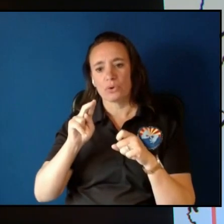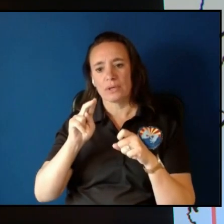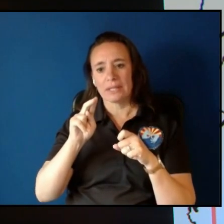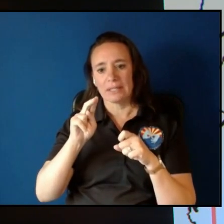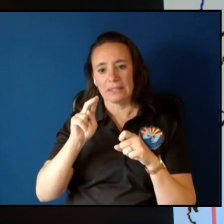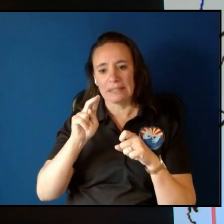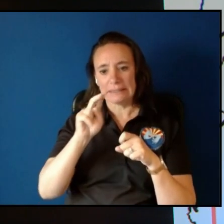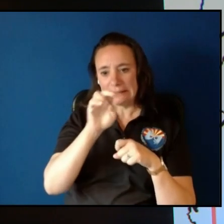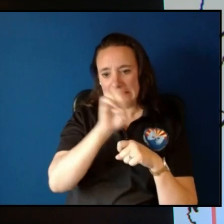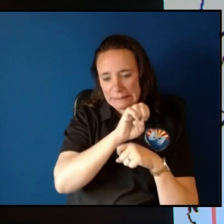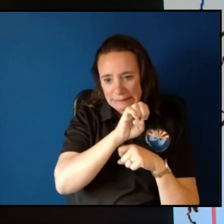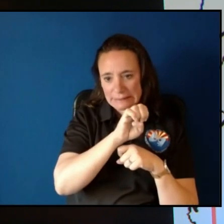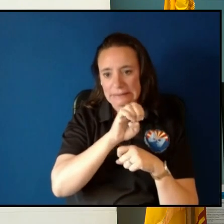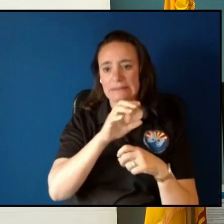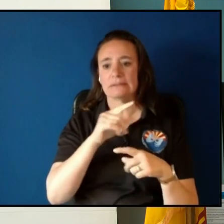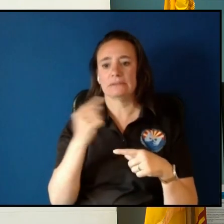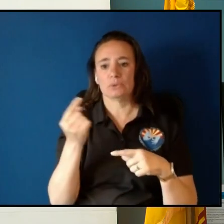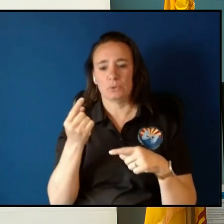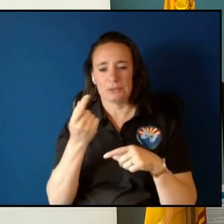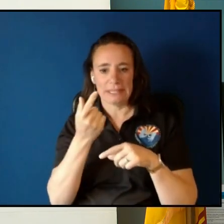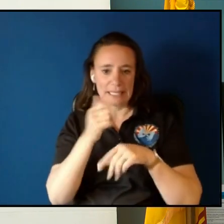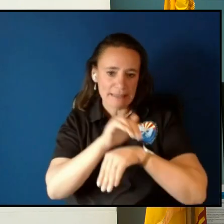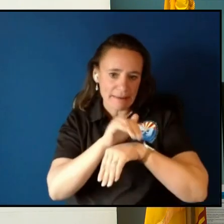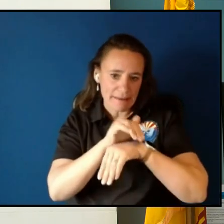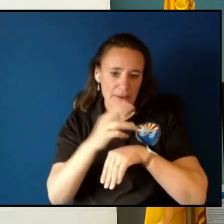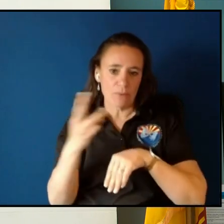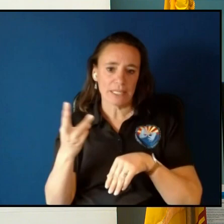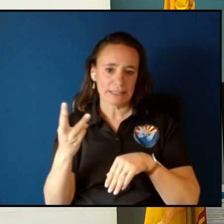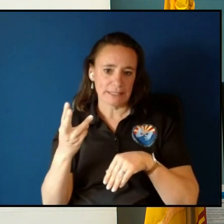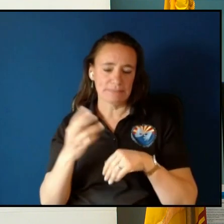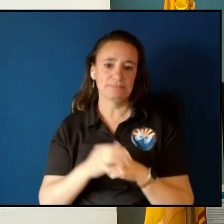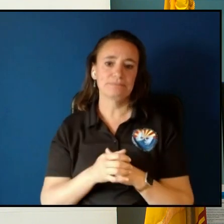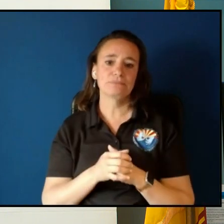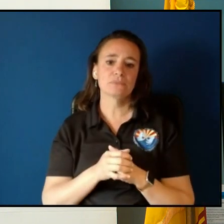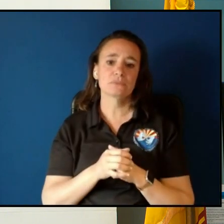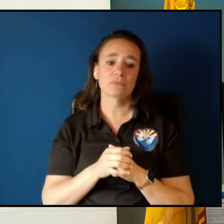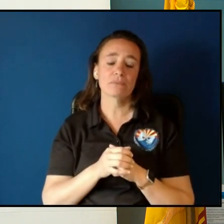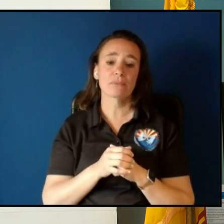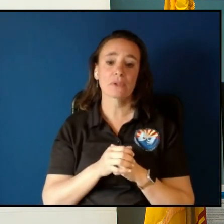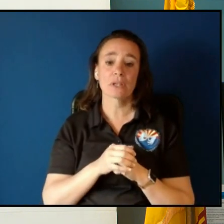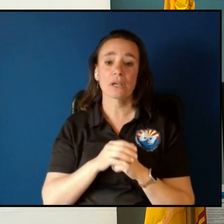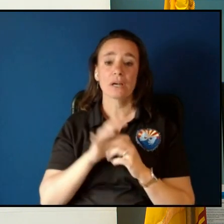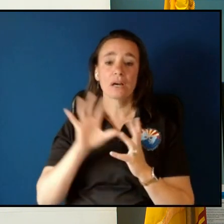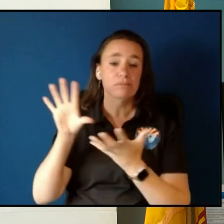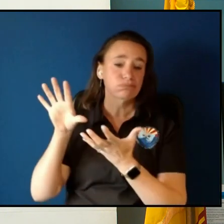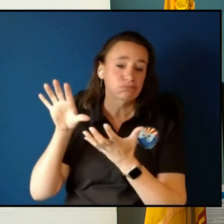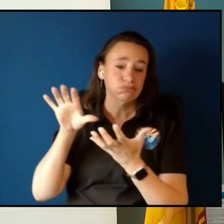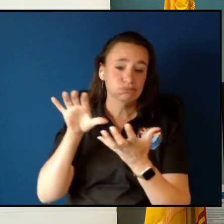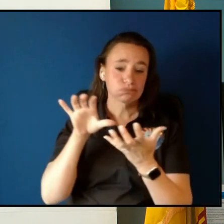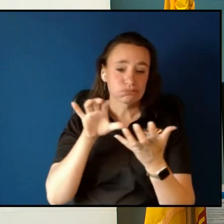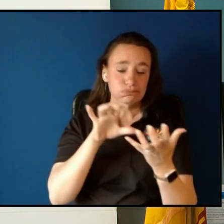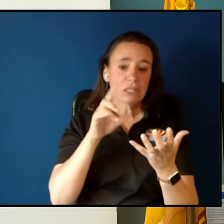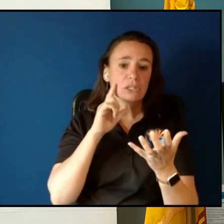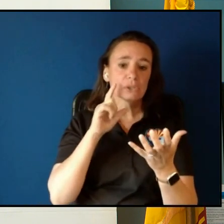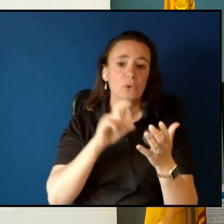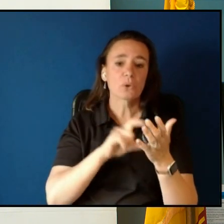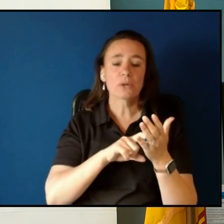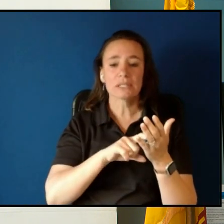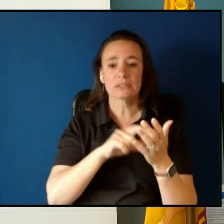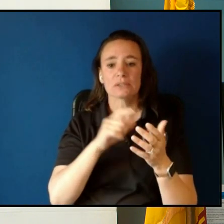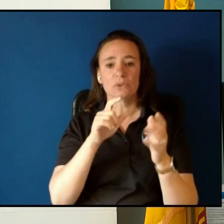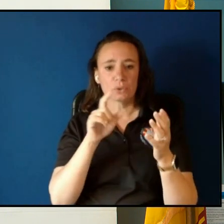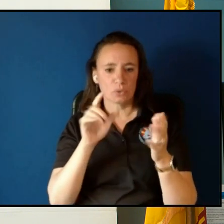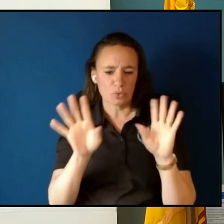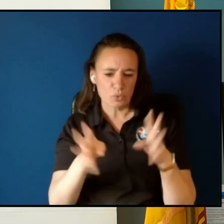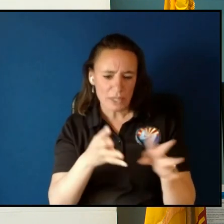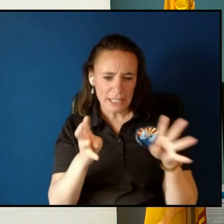into Wednesday. As it moves in, we'll start to see some of those northeast and easterly winds. There's a lot of Gulf moisture